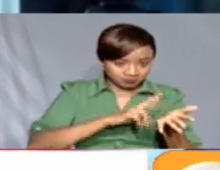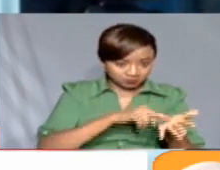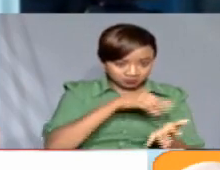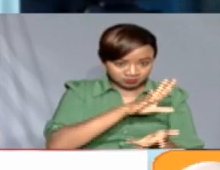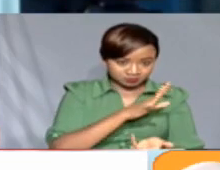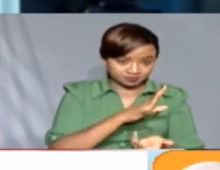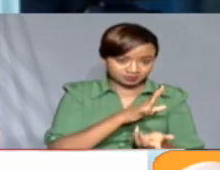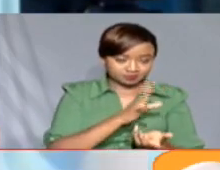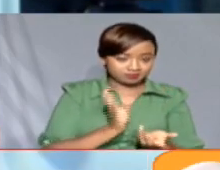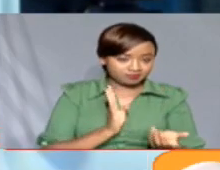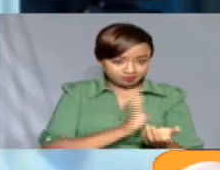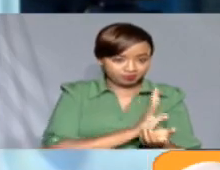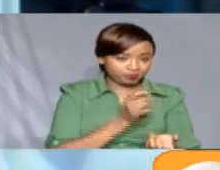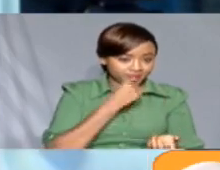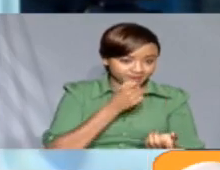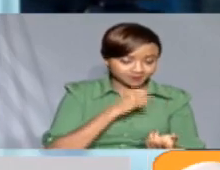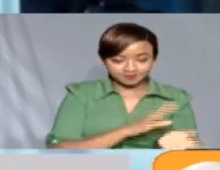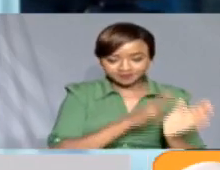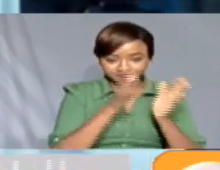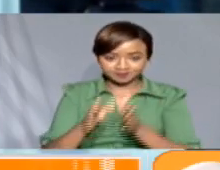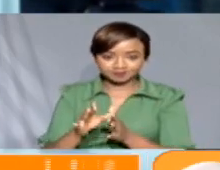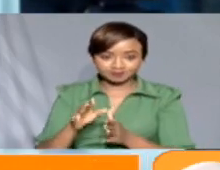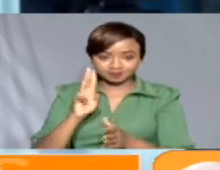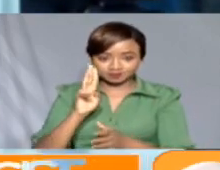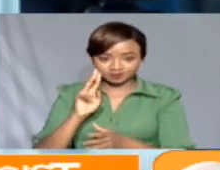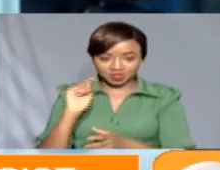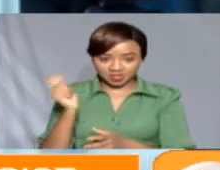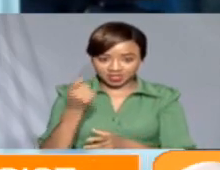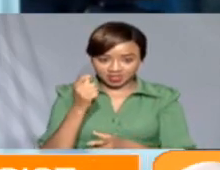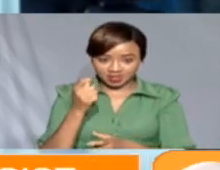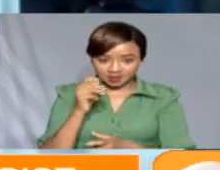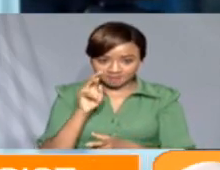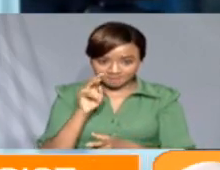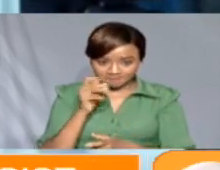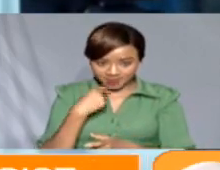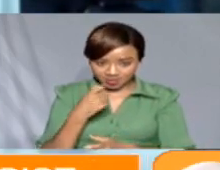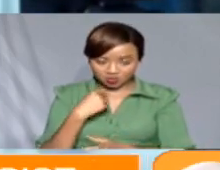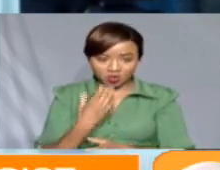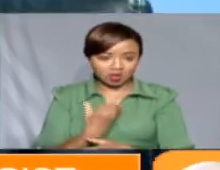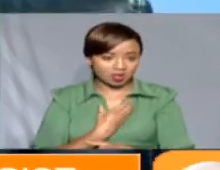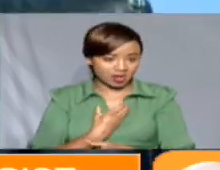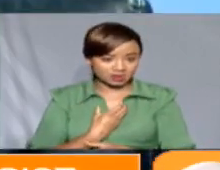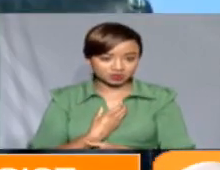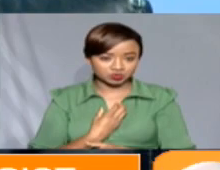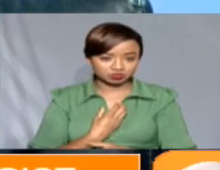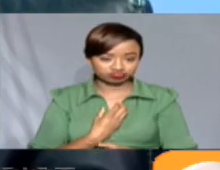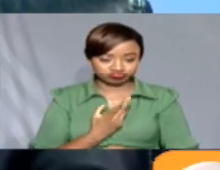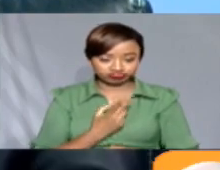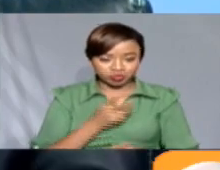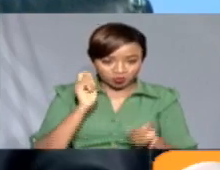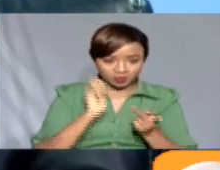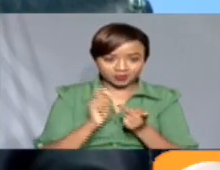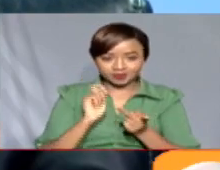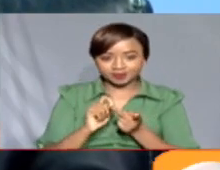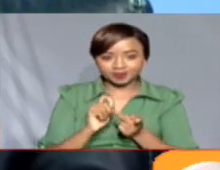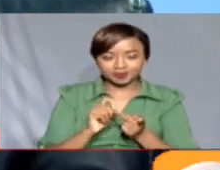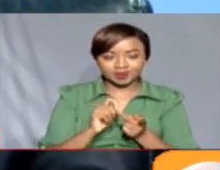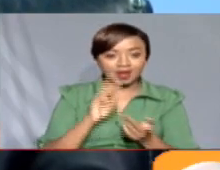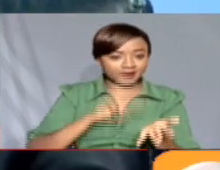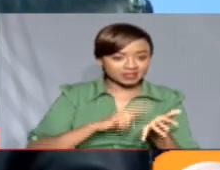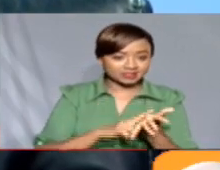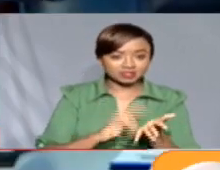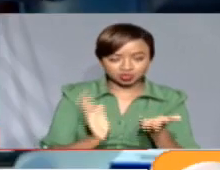and Technicians Board and the Medical Council, the Kenya Medical Practitioners and Dentists Council, to do PCR tests. When the